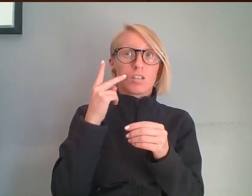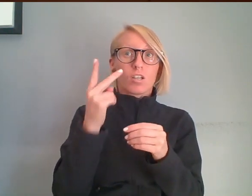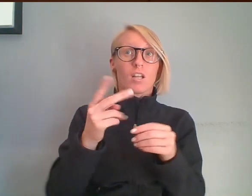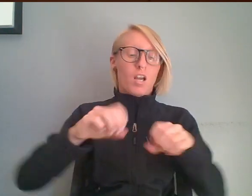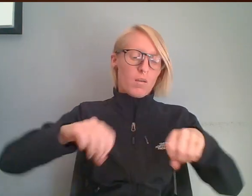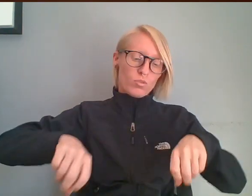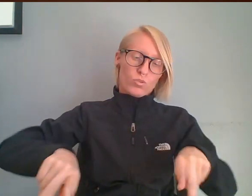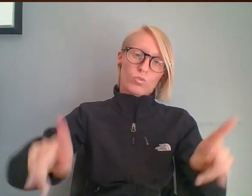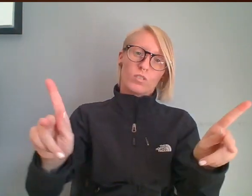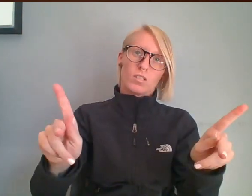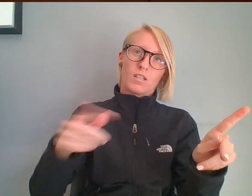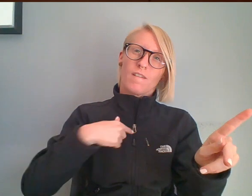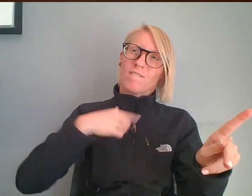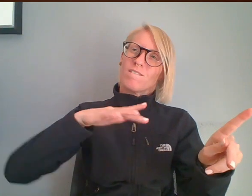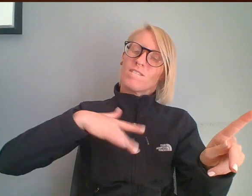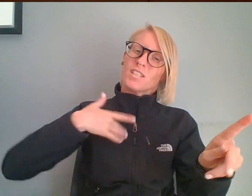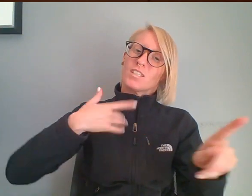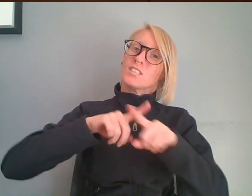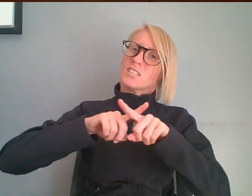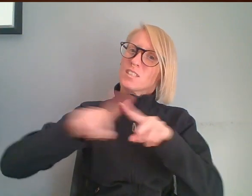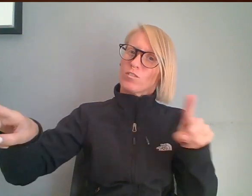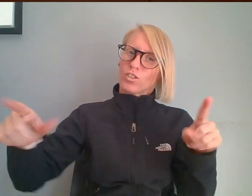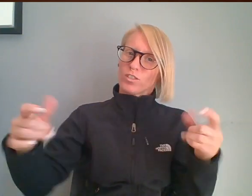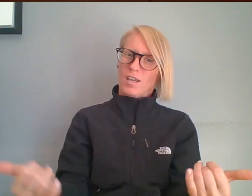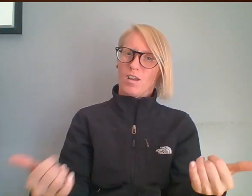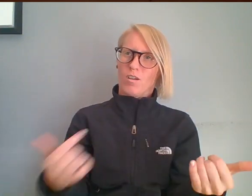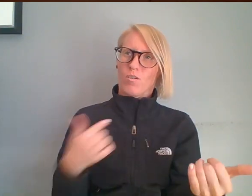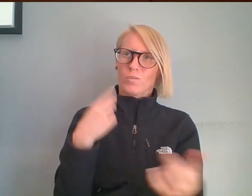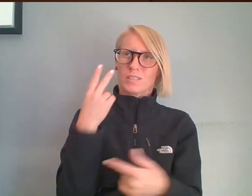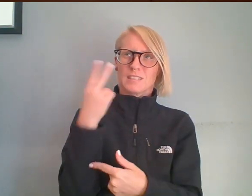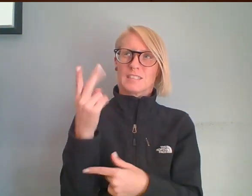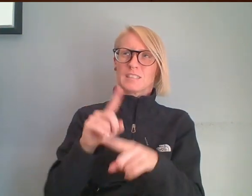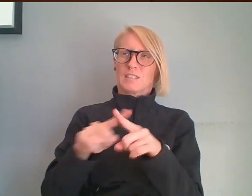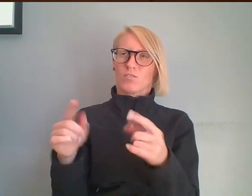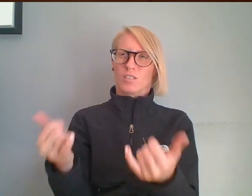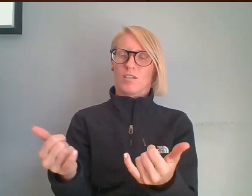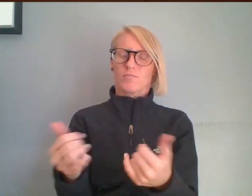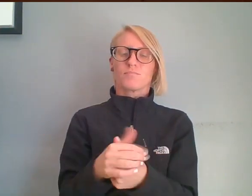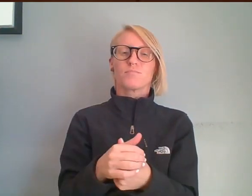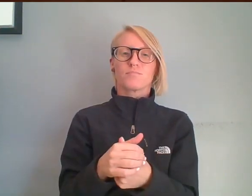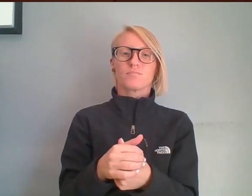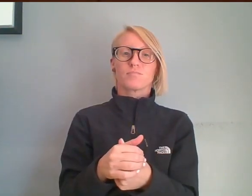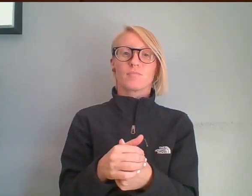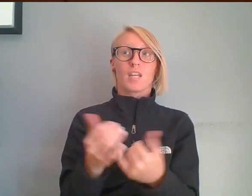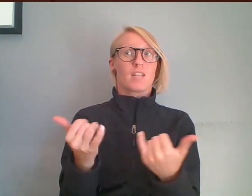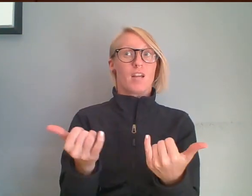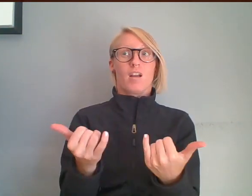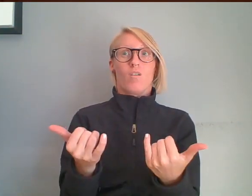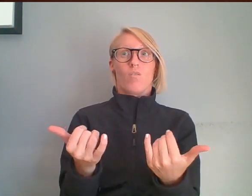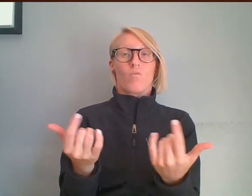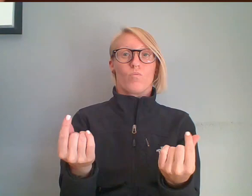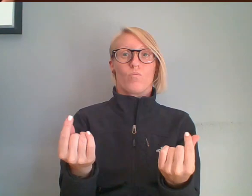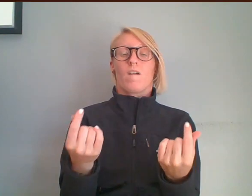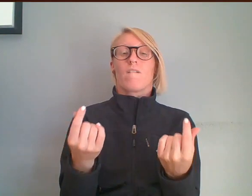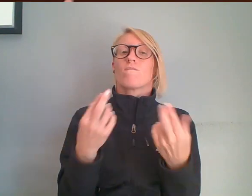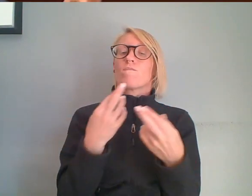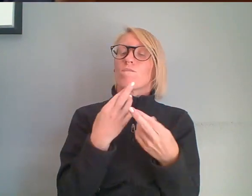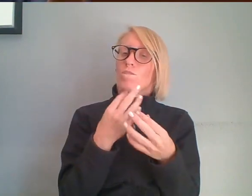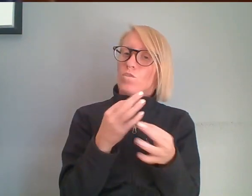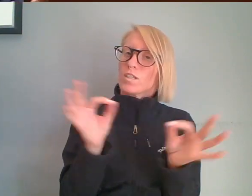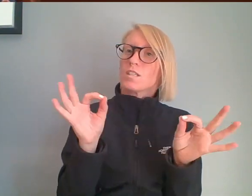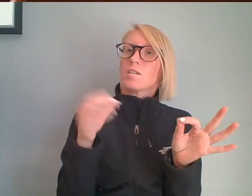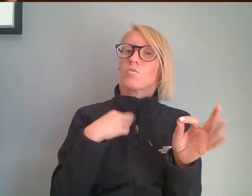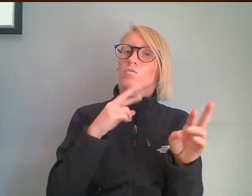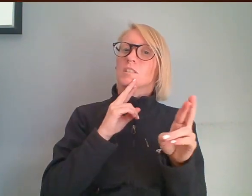it feels very different. We see it differently, and therefore we have more freedom to respond. When I feel that